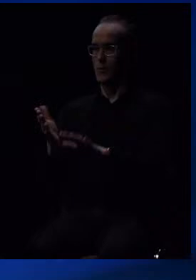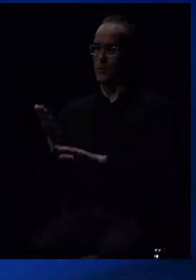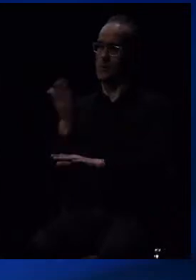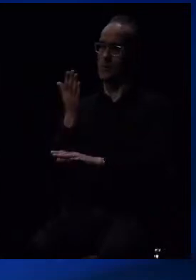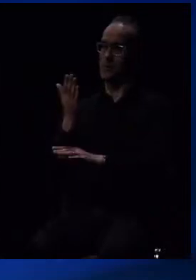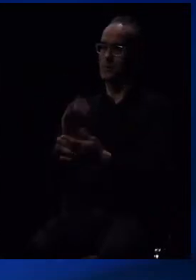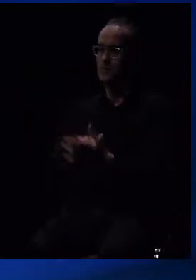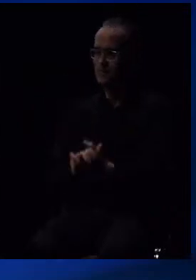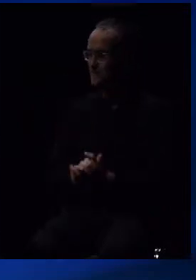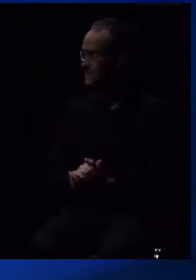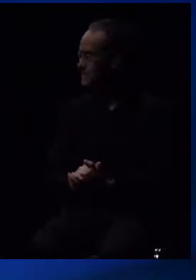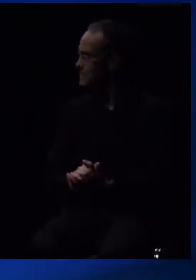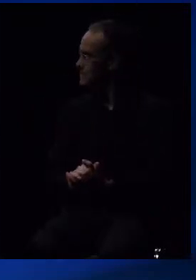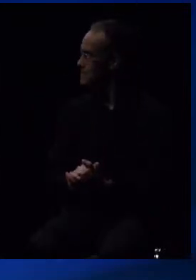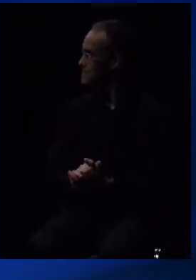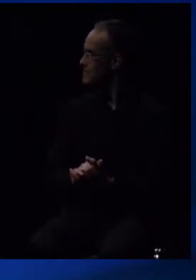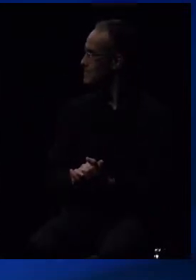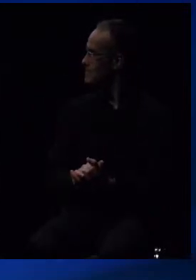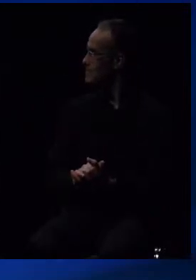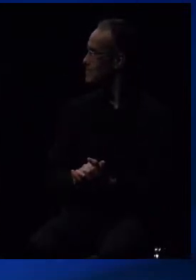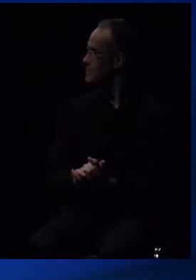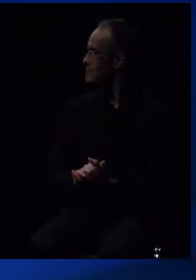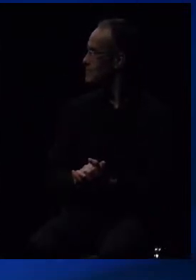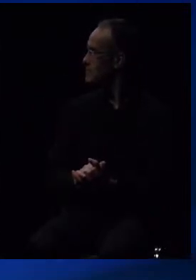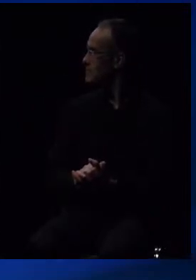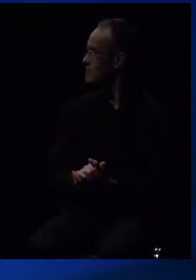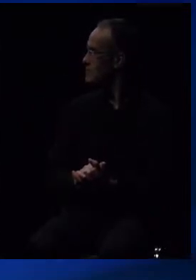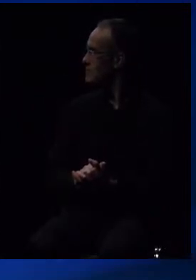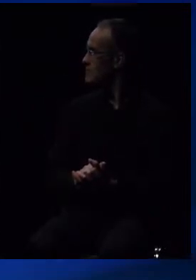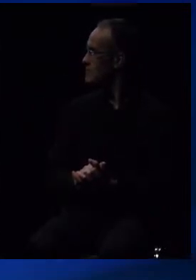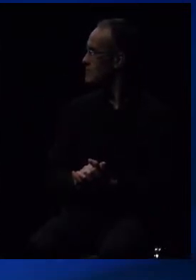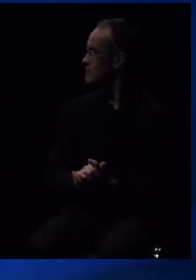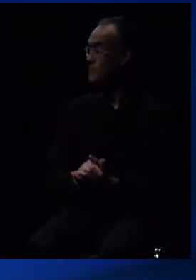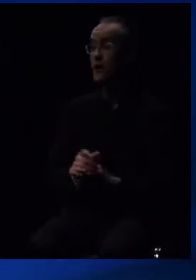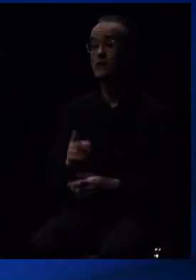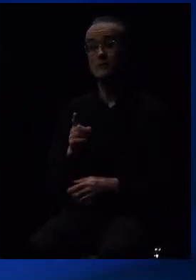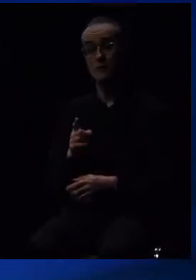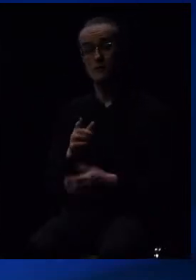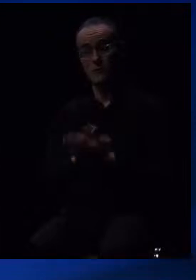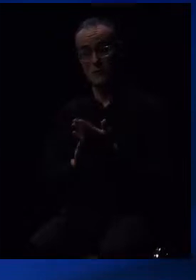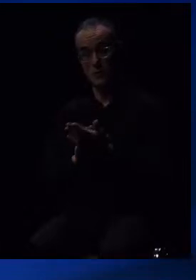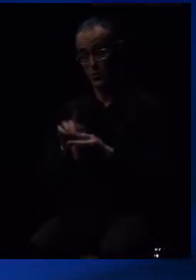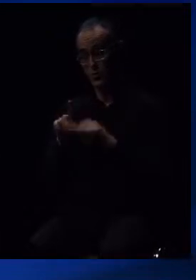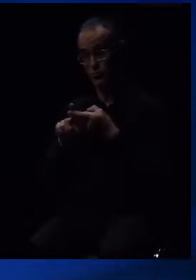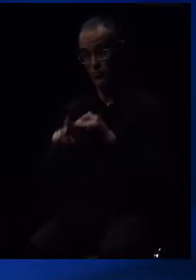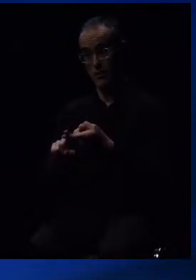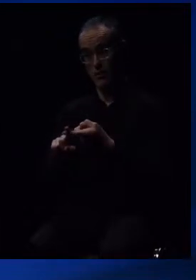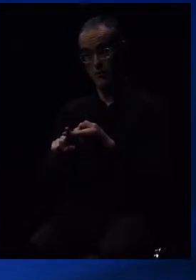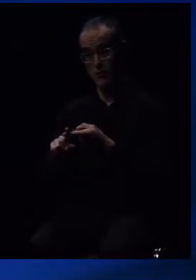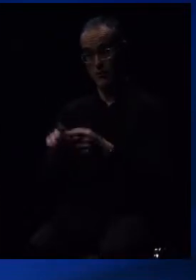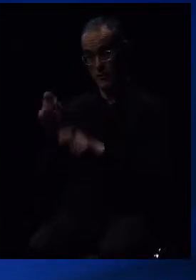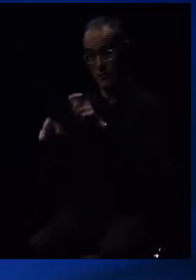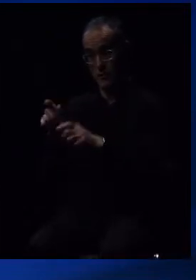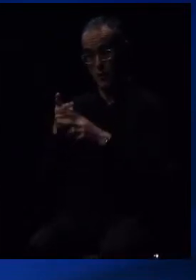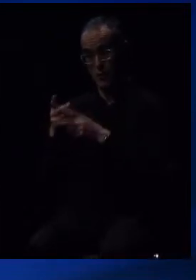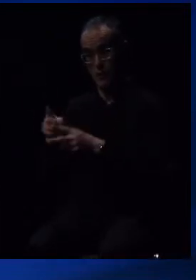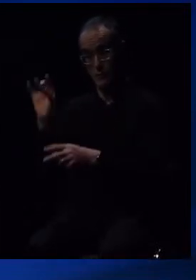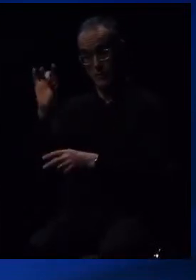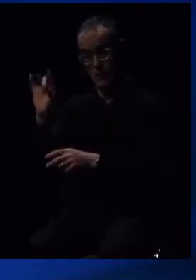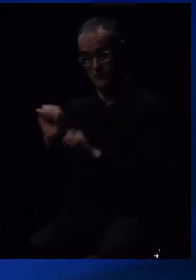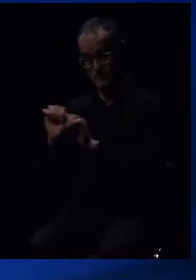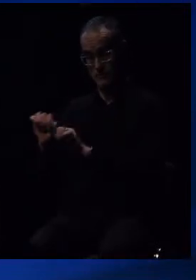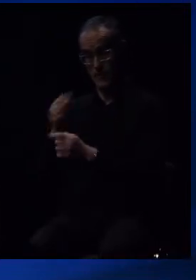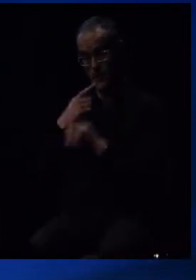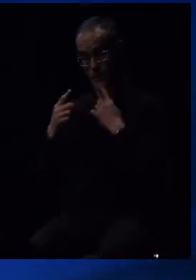Next day, yeah. So you relied on the beekeeper. Right. Now, yes. Okay,